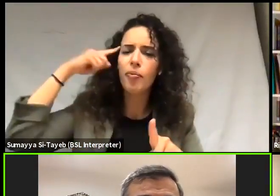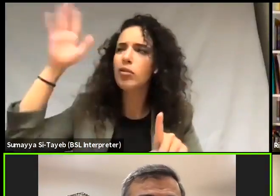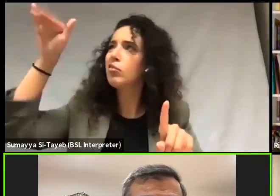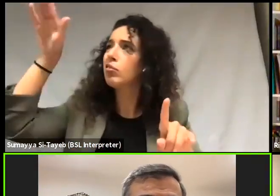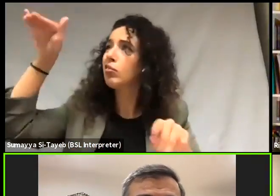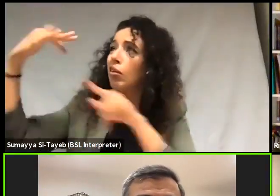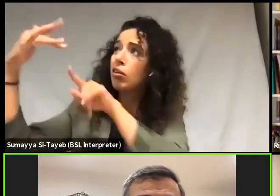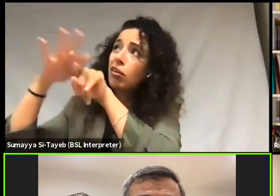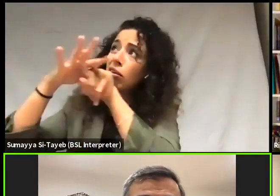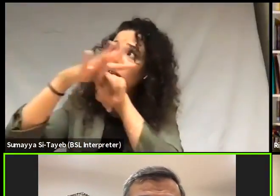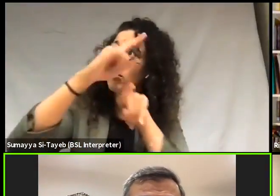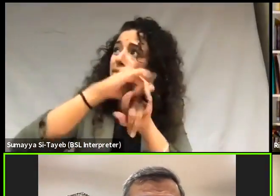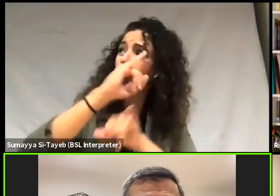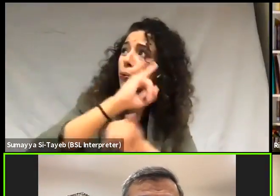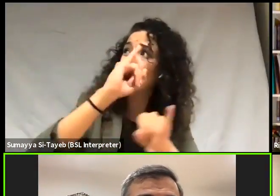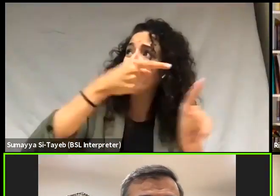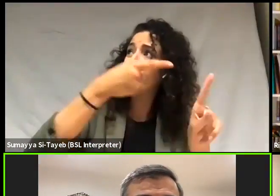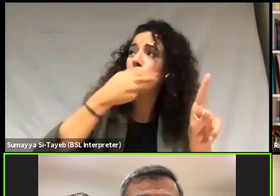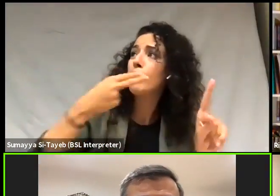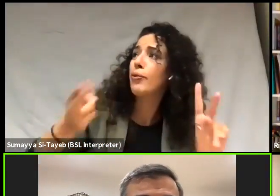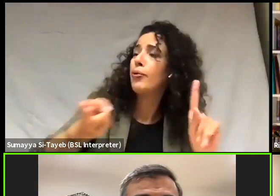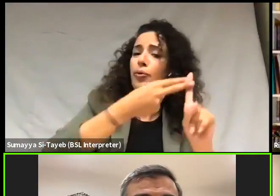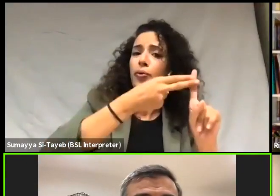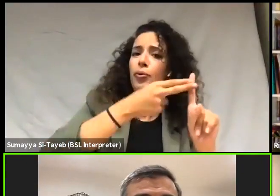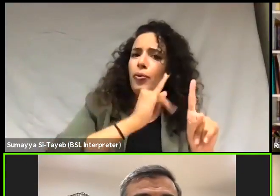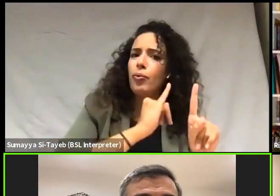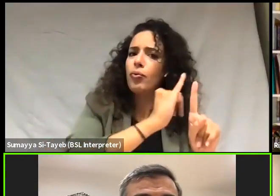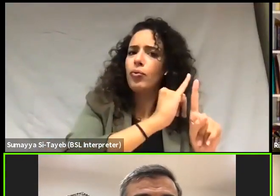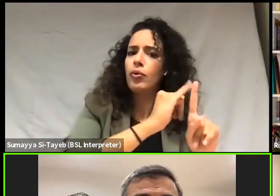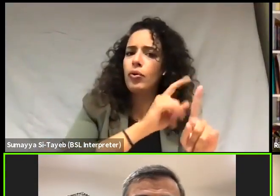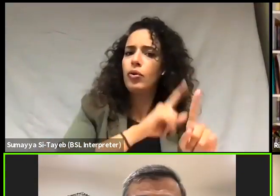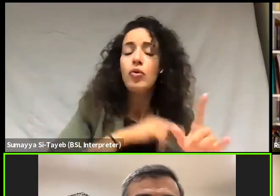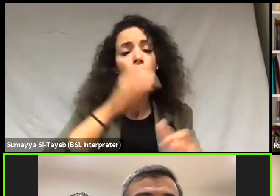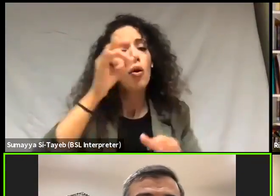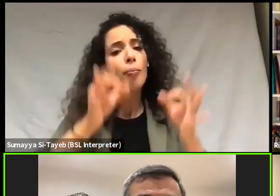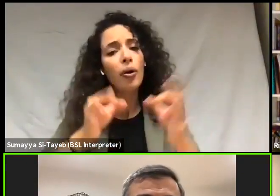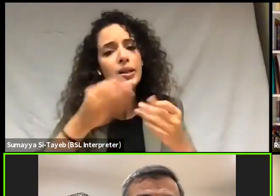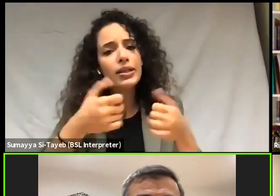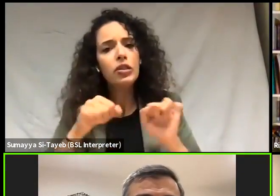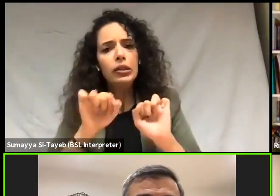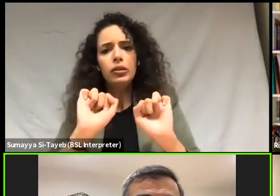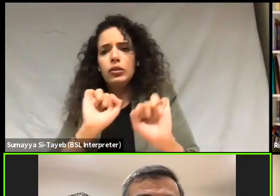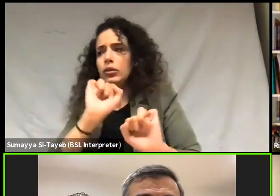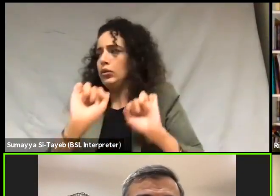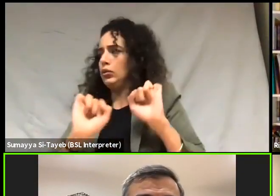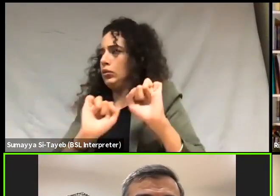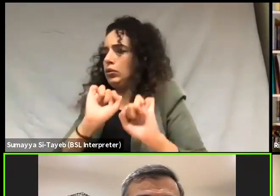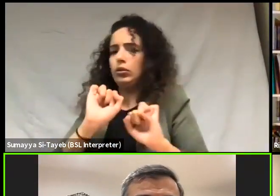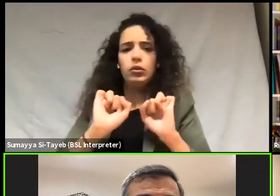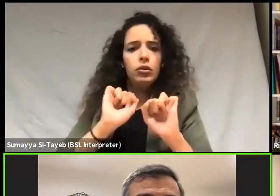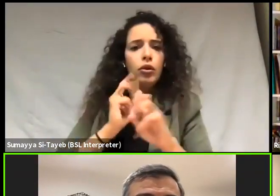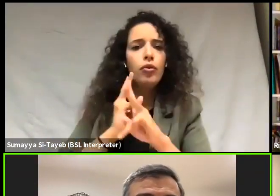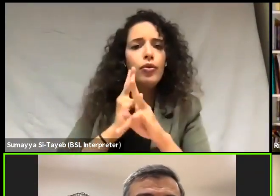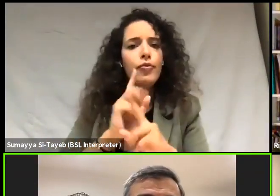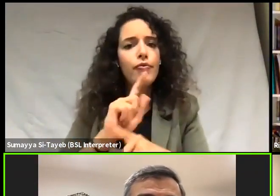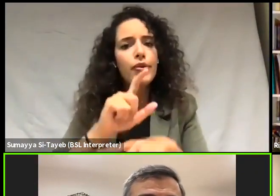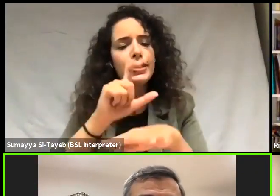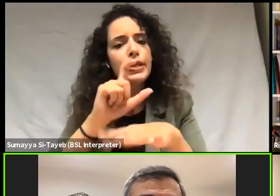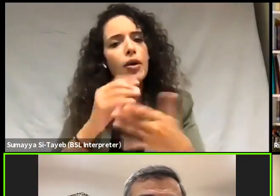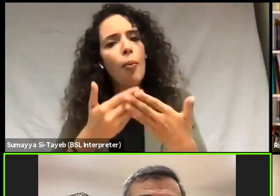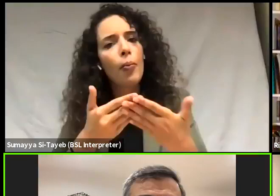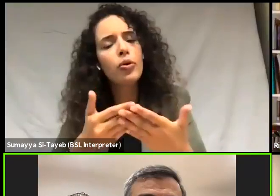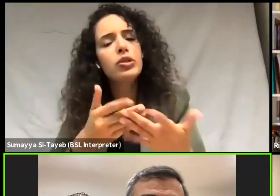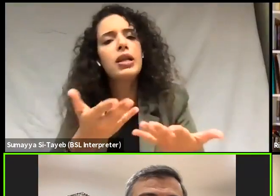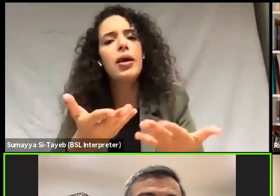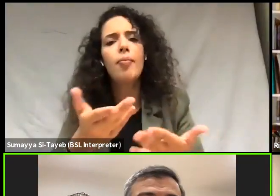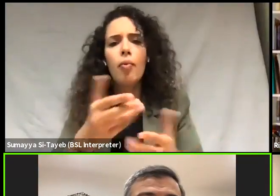politicians avoid coming or visiting Muslim organizations, mosques, and other charities, for example, because